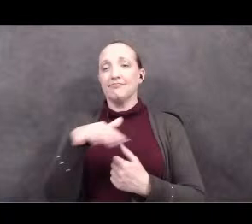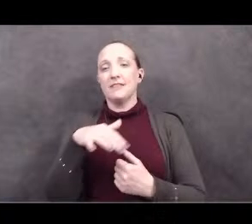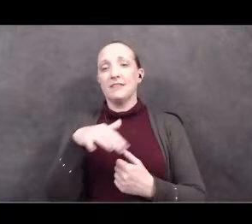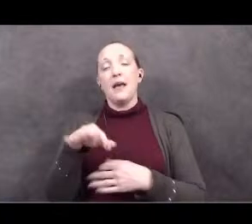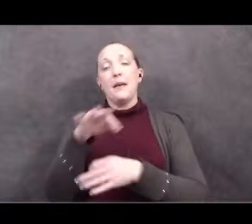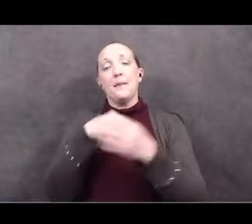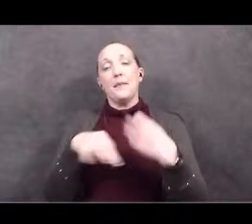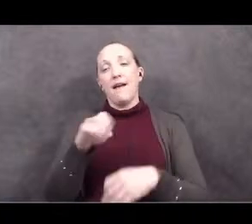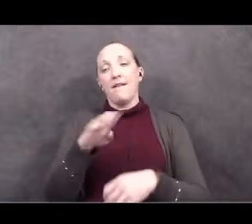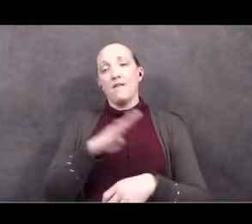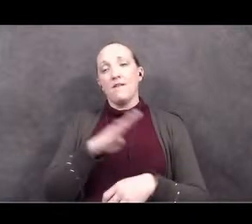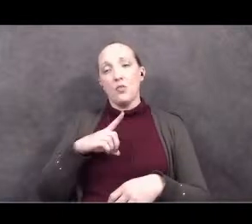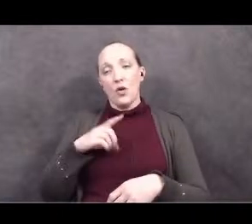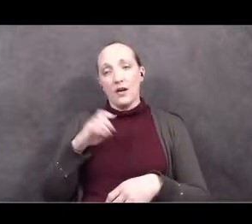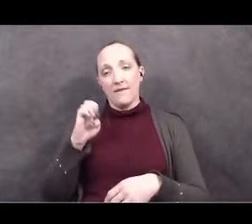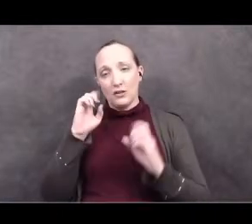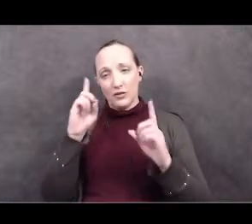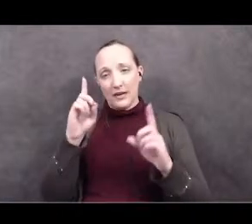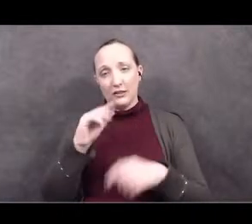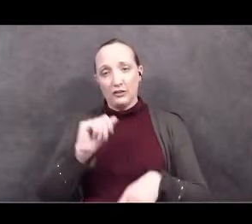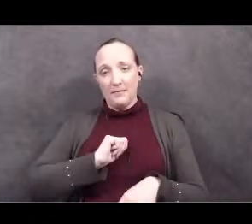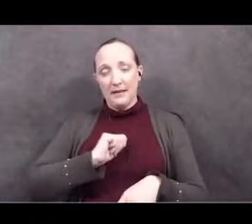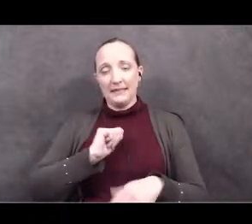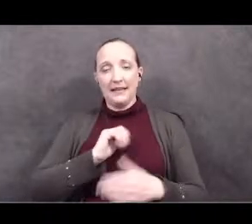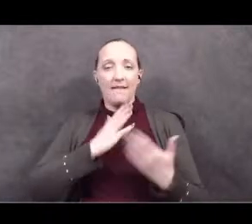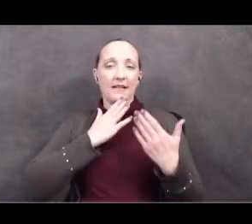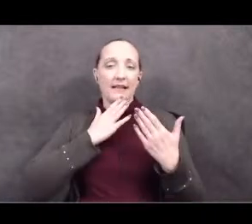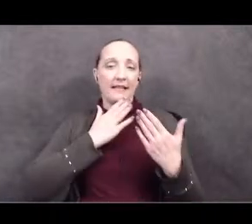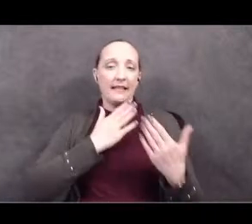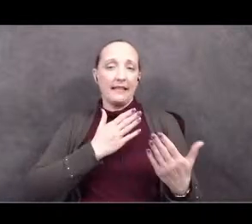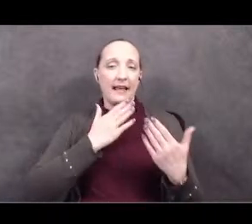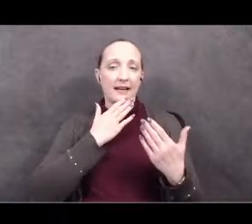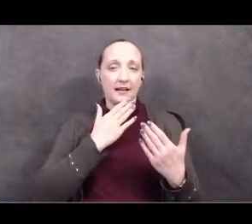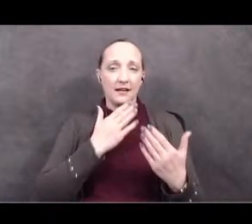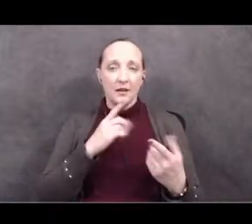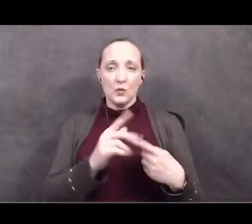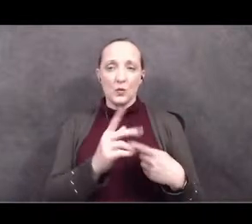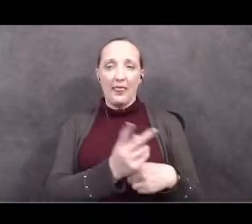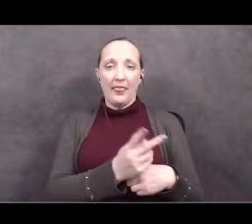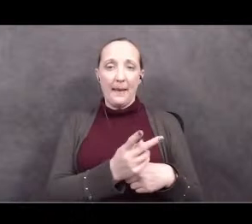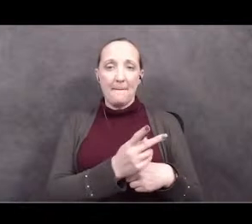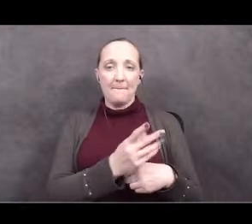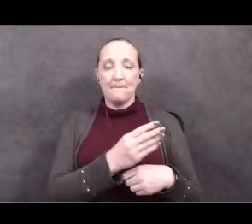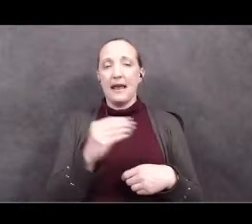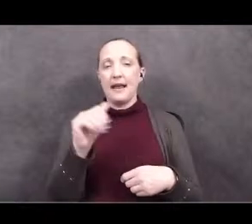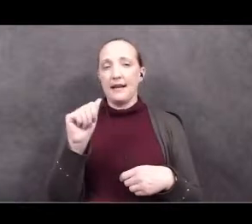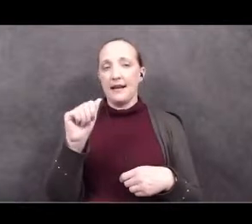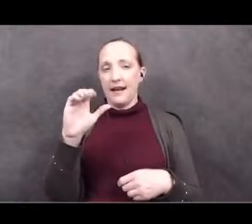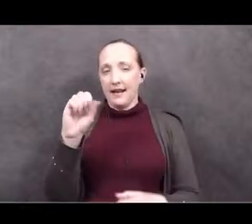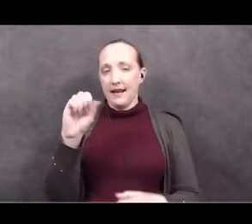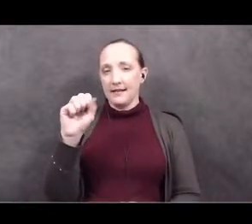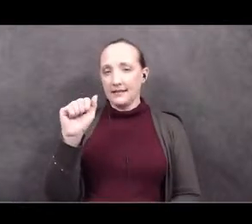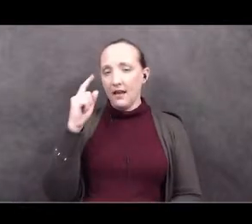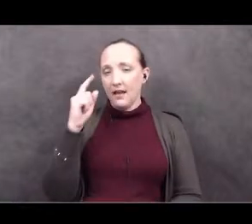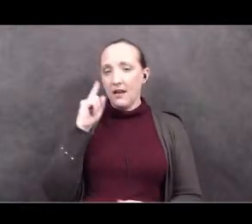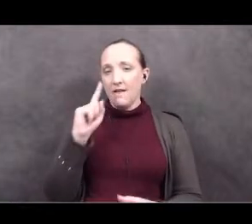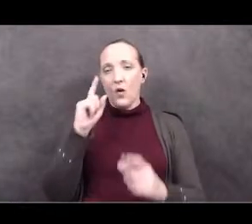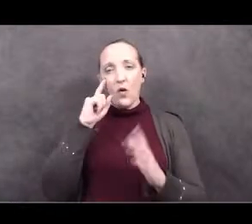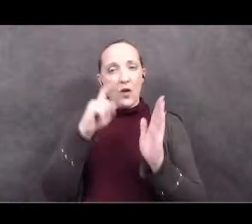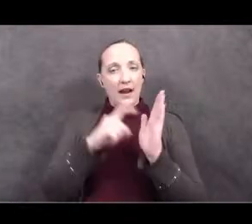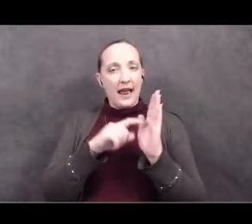Board of Education myself uh just we want to thank uh them and AXA for recognize the outstanding